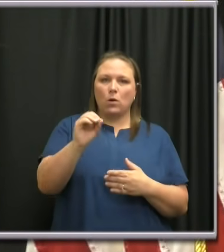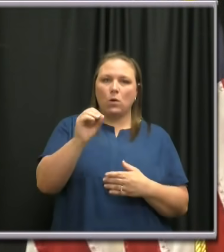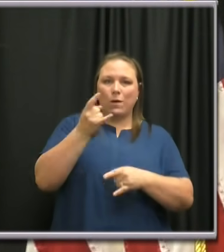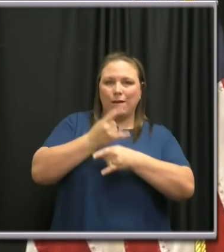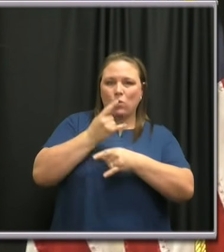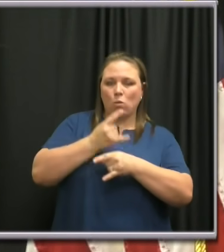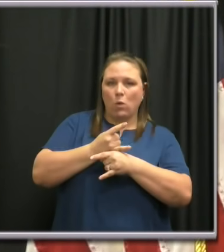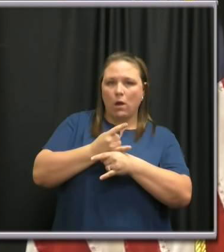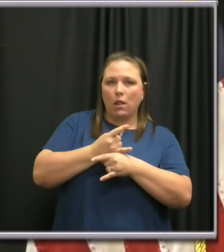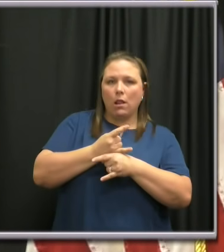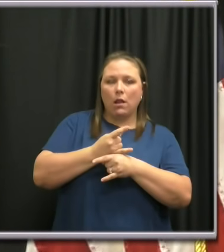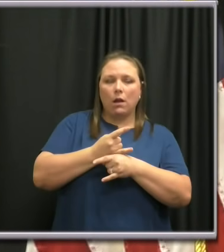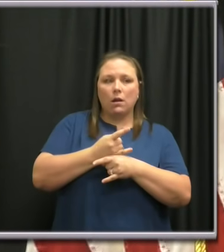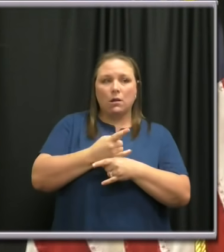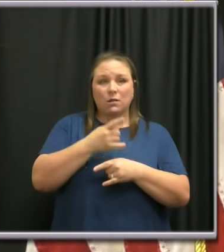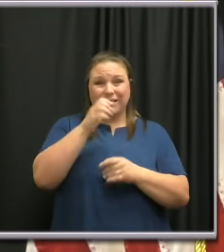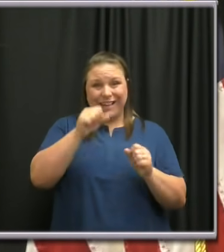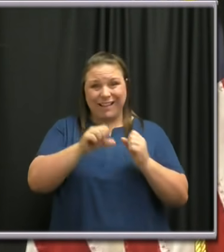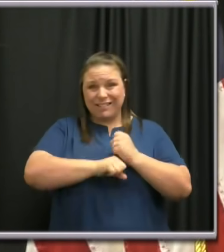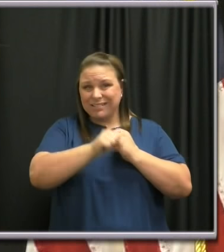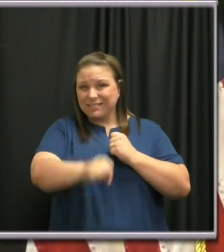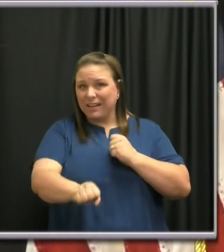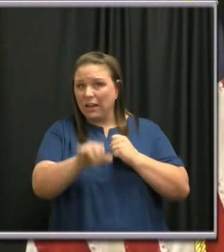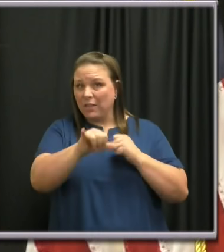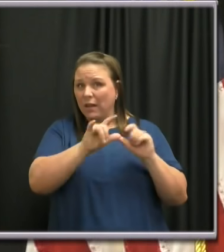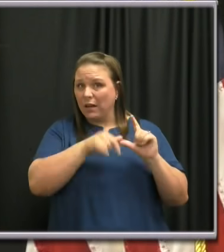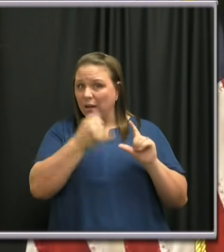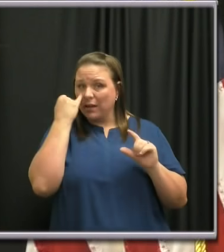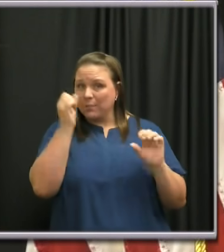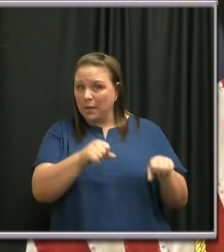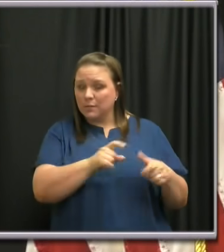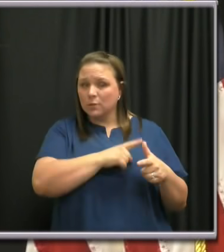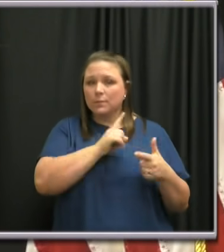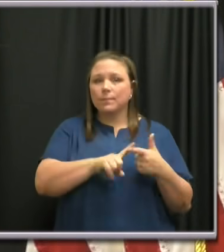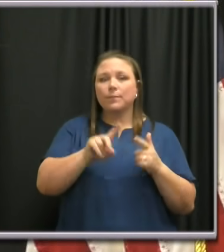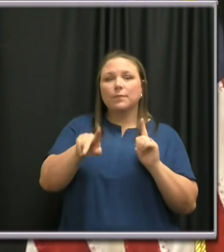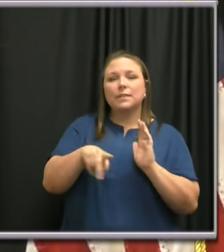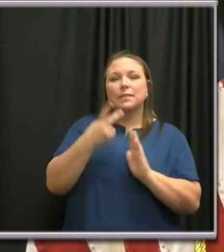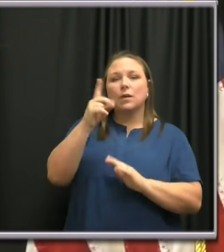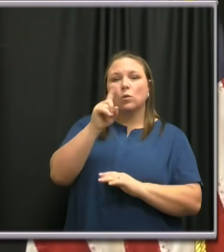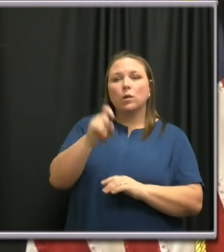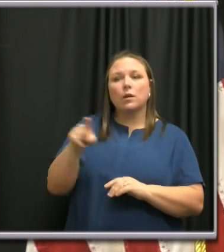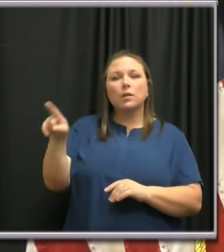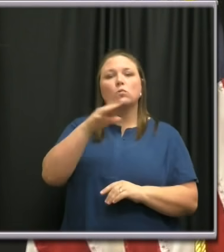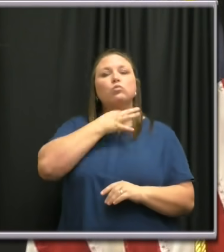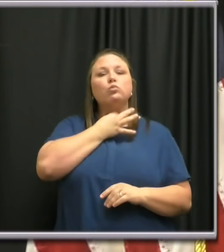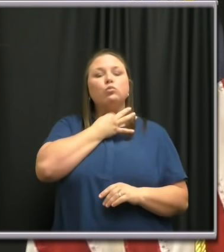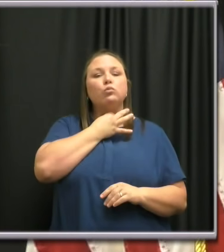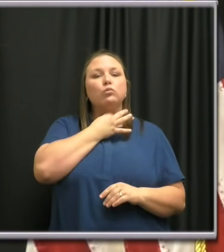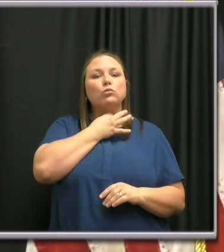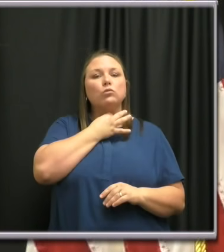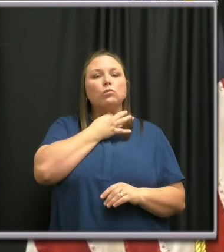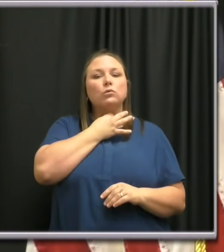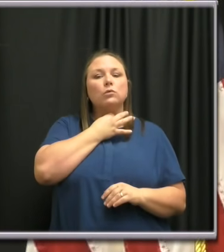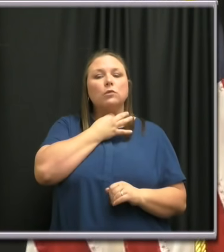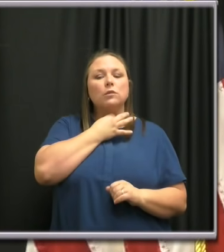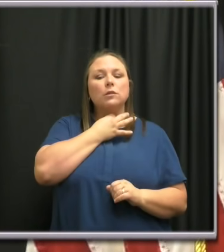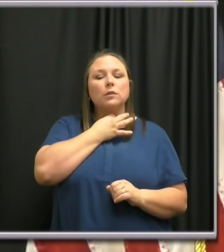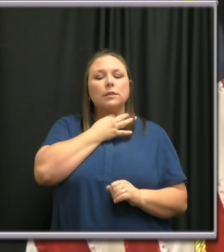They were hoping to have that extended, if possible, I guess. My second question was, they were also wondering, I understand that one of